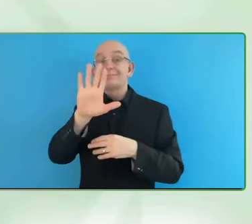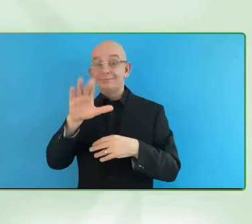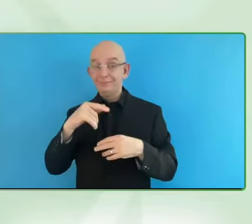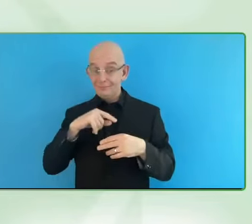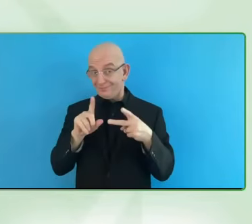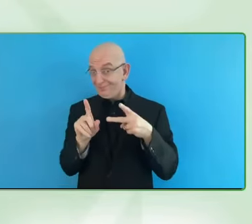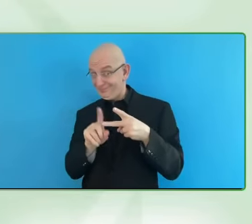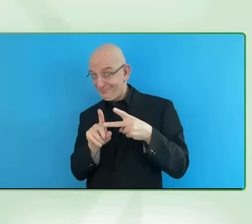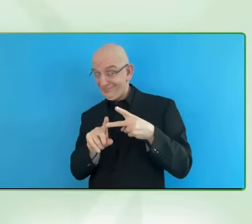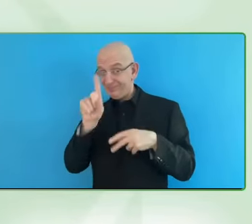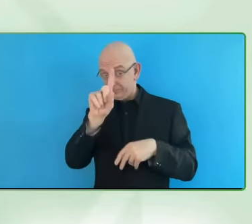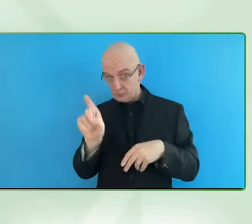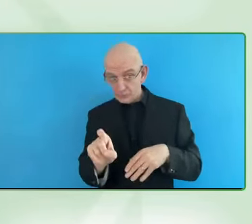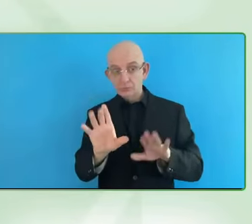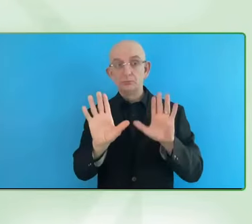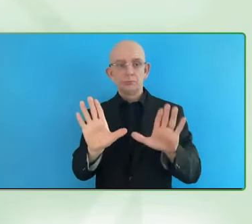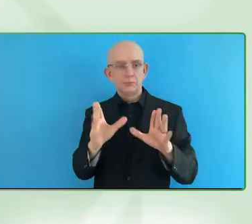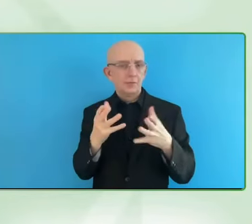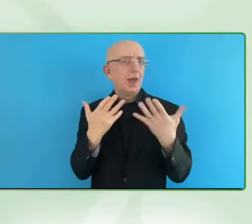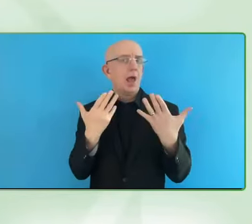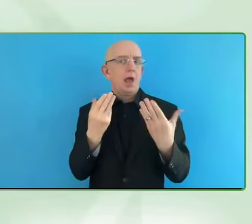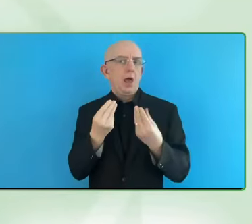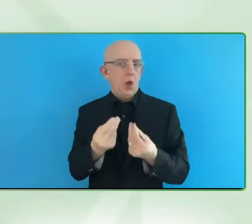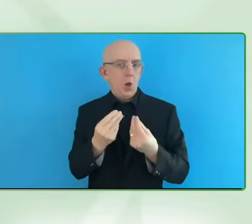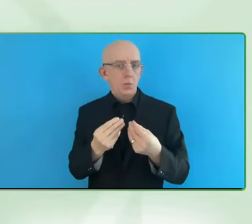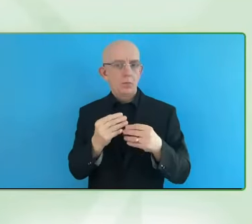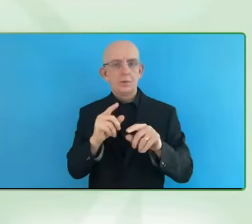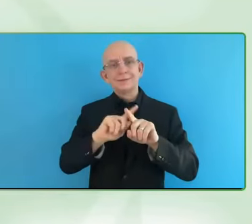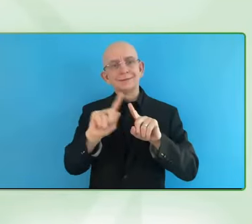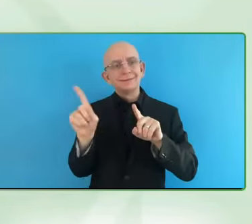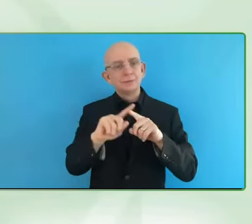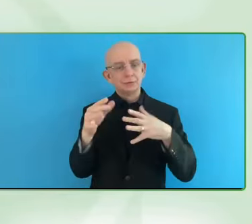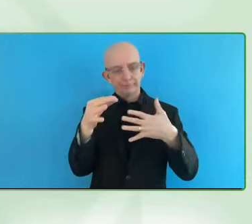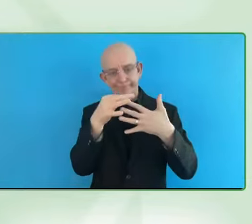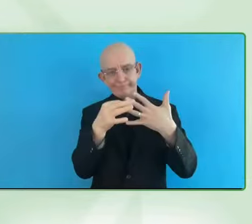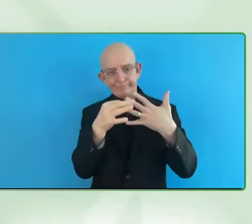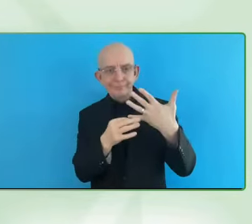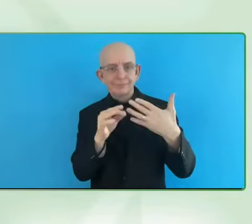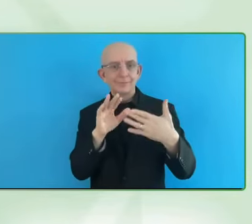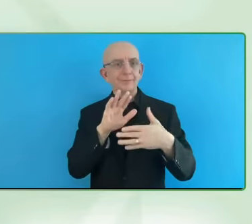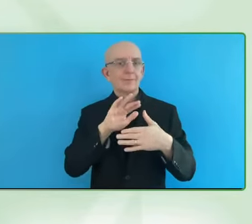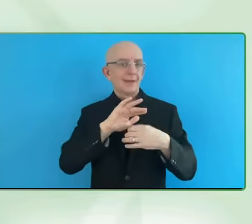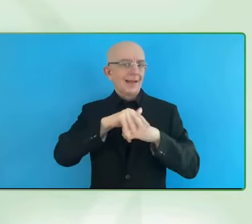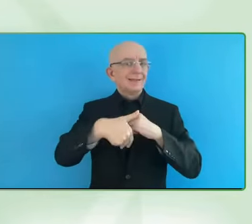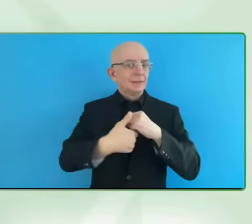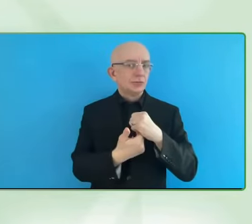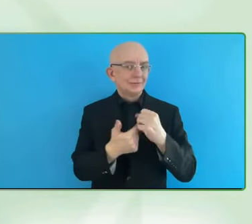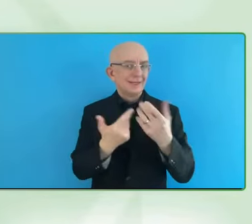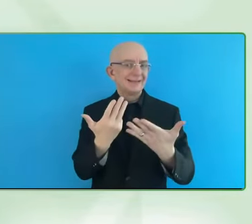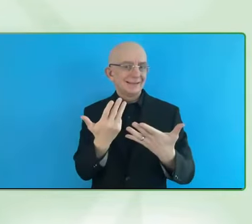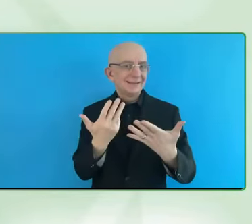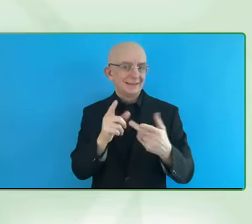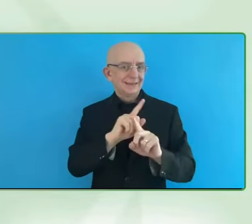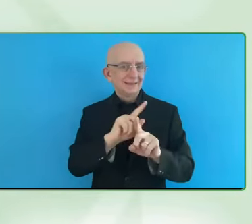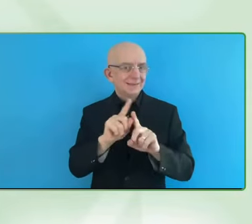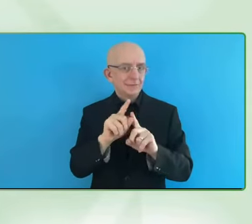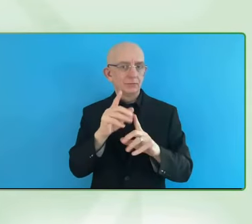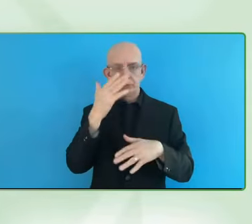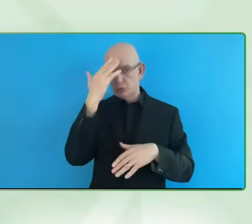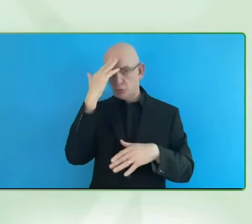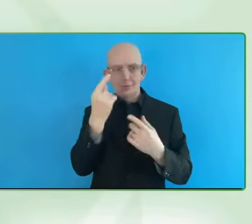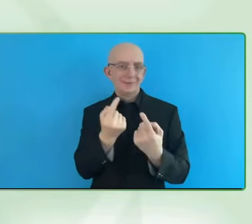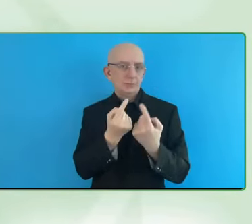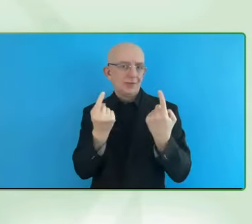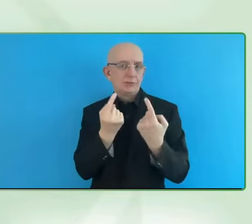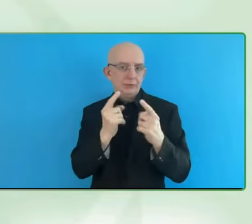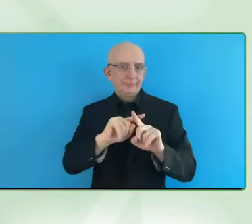to multiple factors, such as disability, ethnicity, migration, or socioeconomic